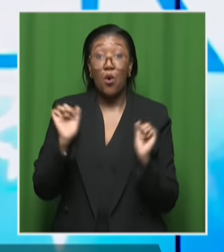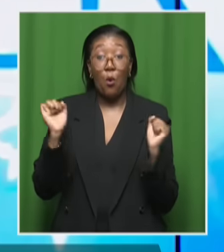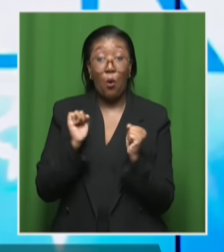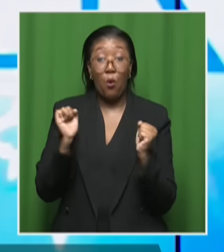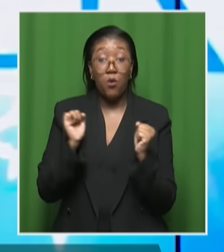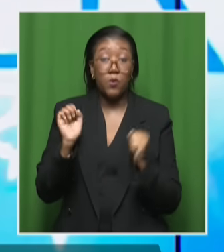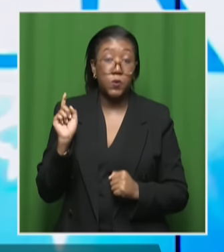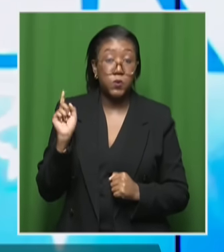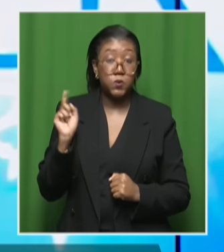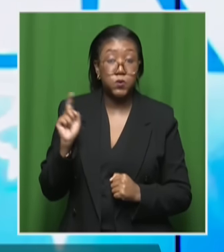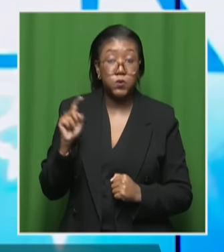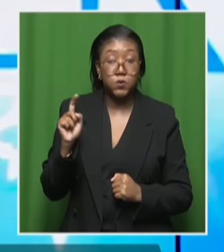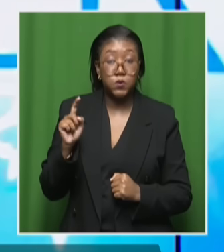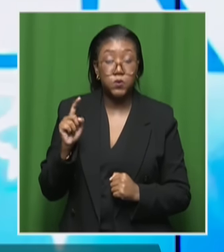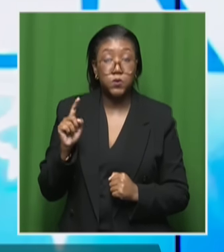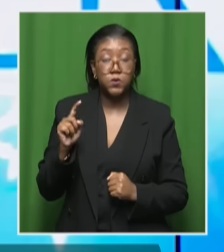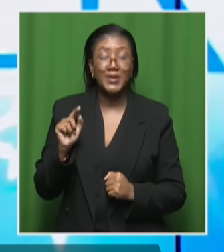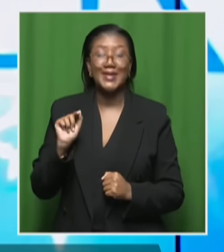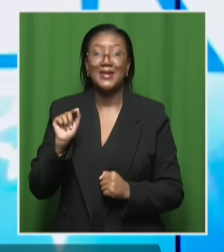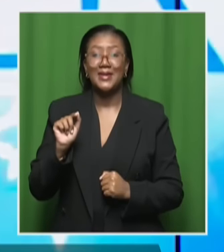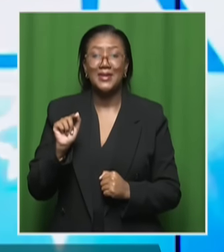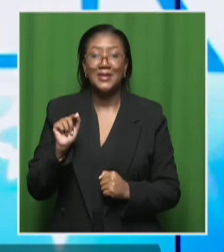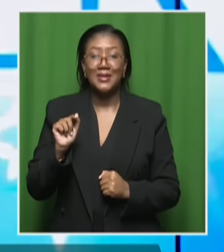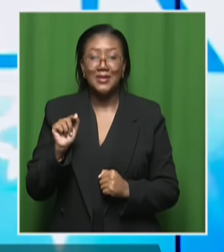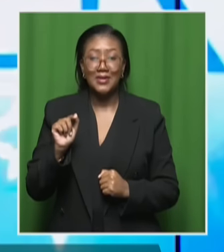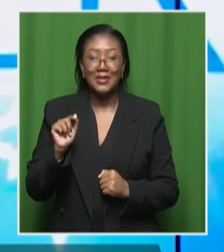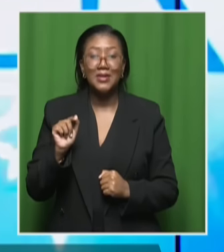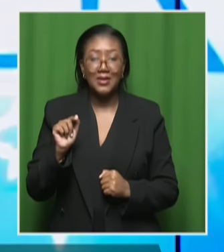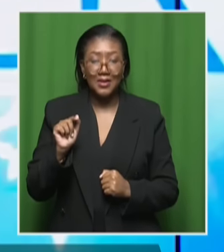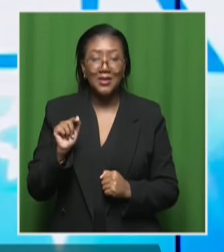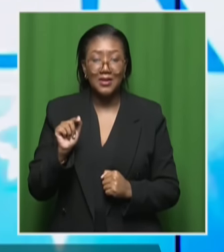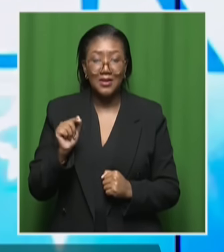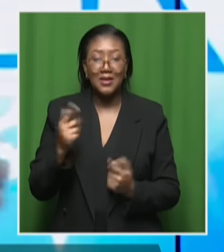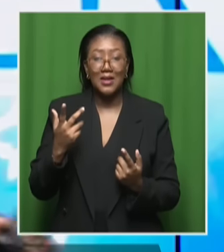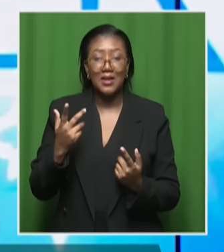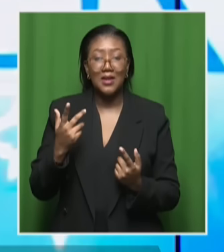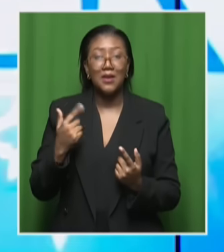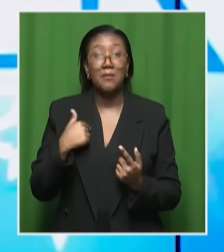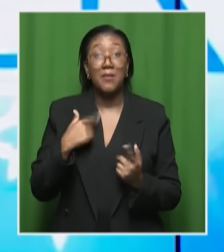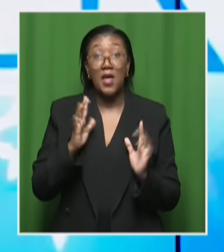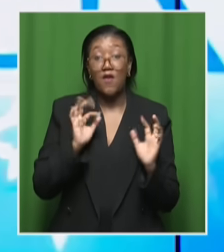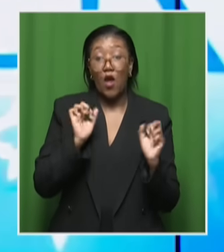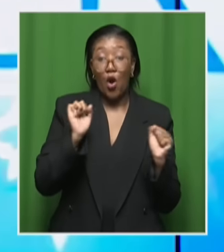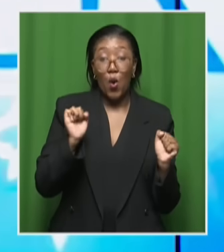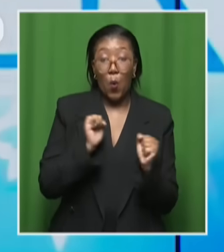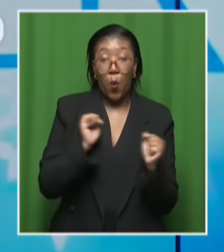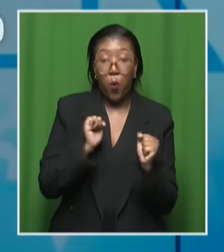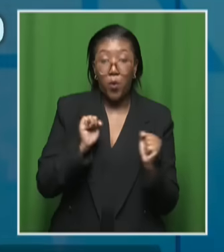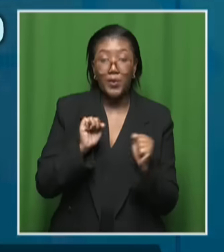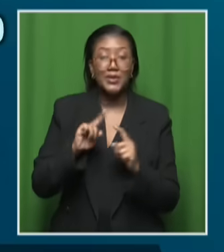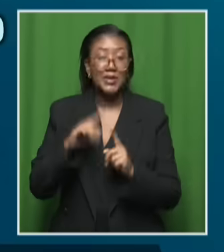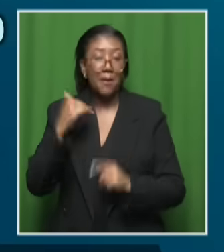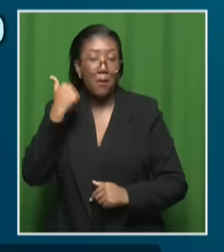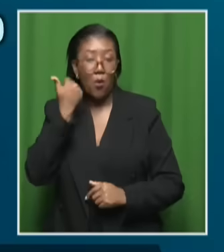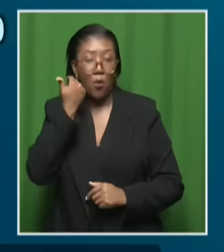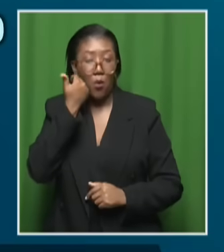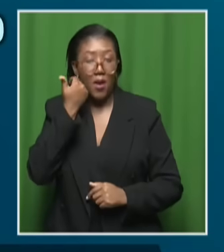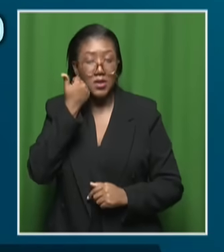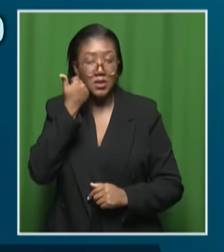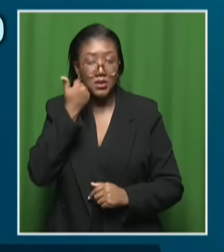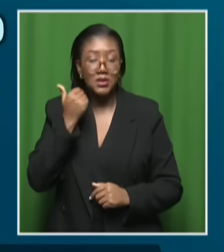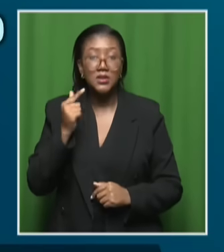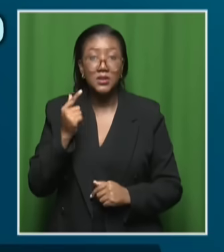the country or enters the country, it brings with it moisture and cold air. So at some instances, you would find